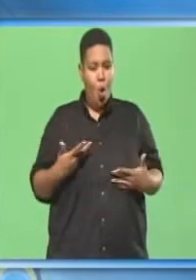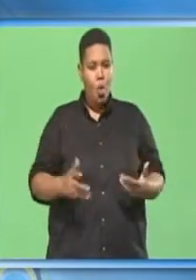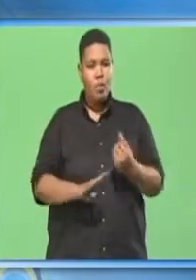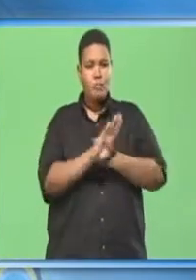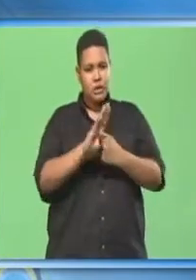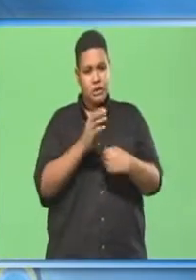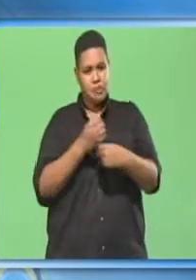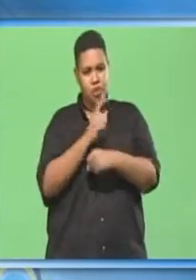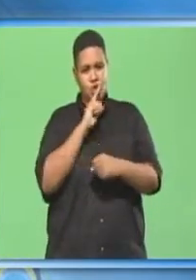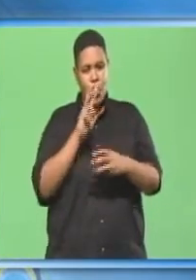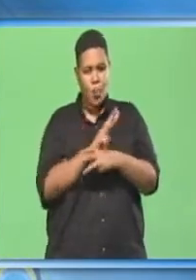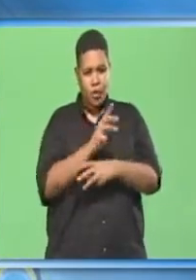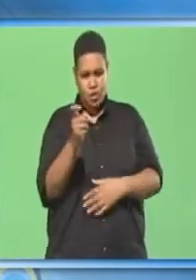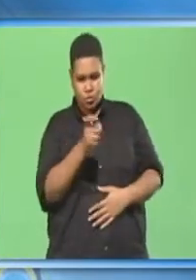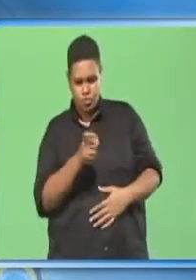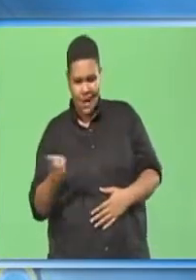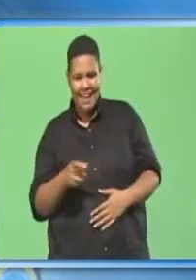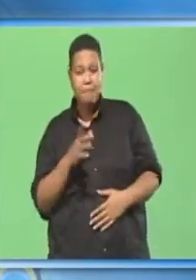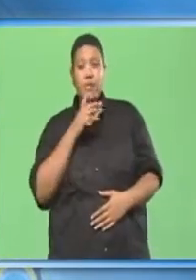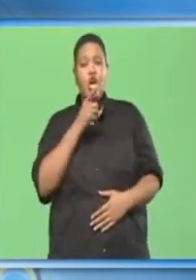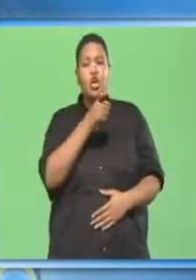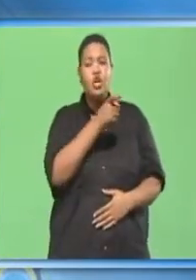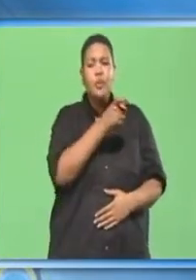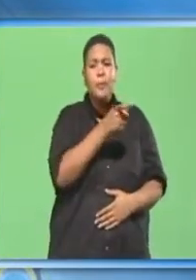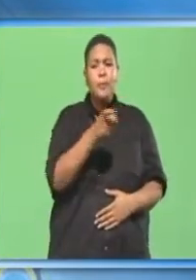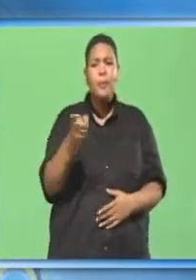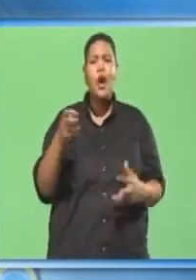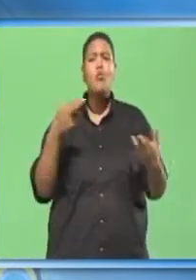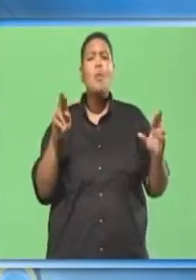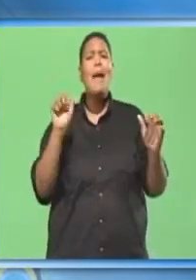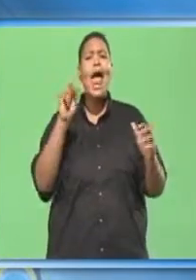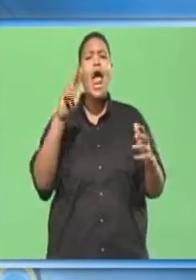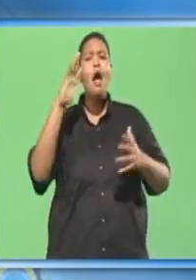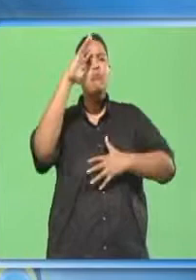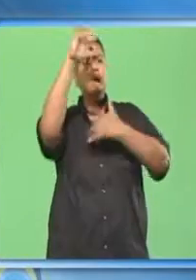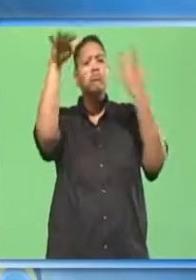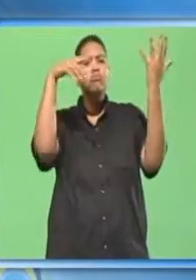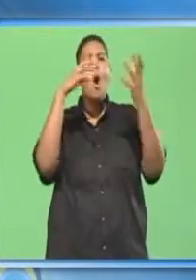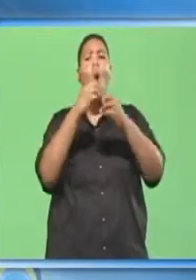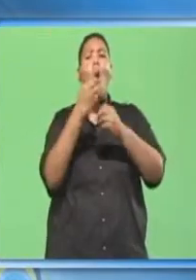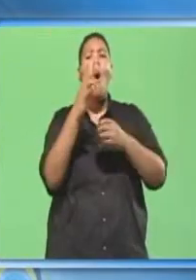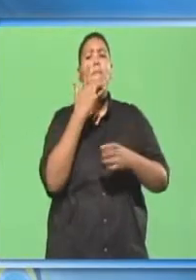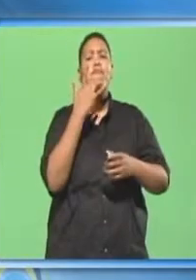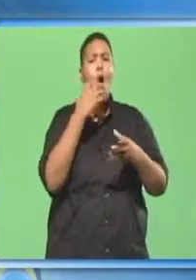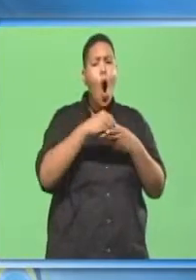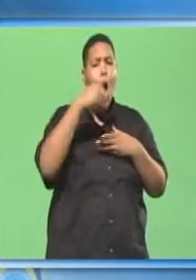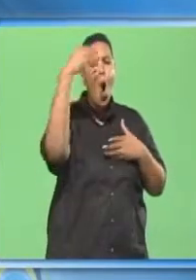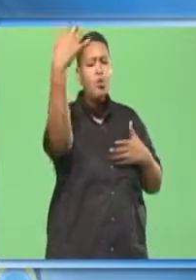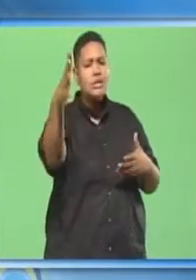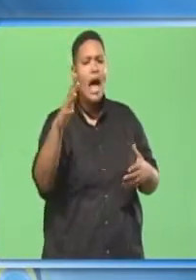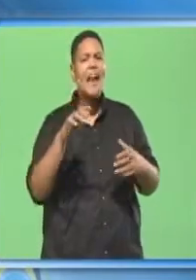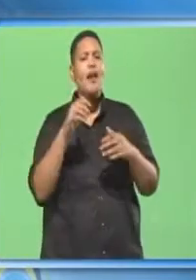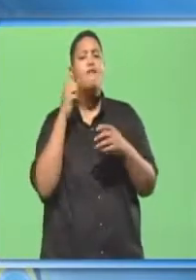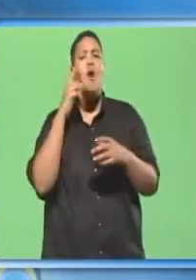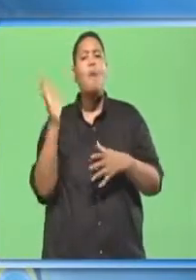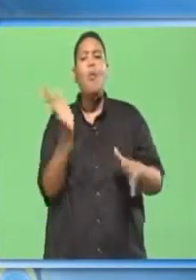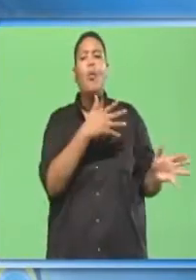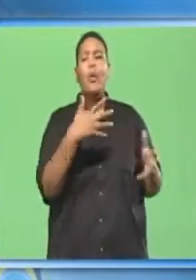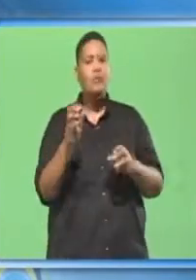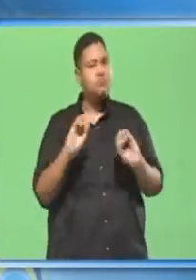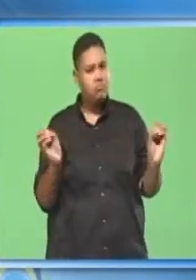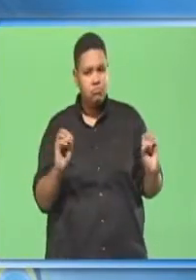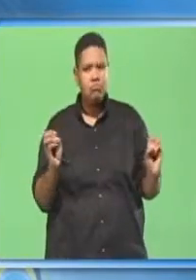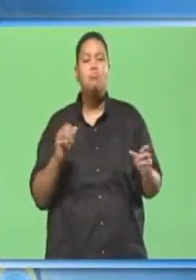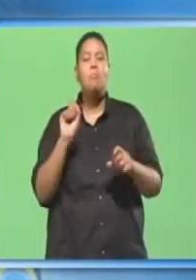spraying. Spray in a well-ventilated room or outdoors in an area protected from wind. Mix